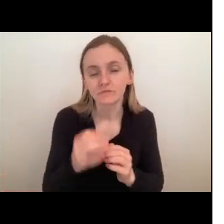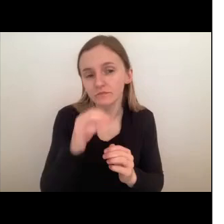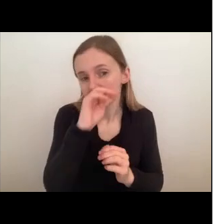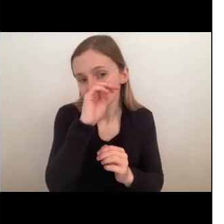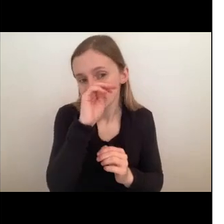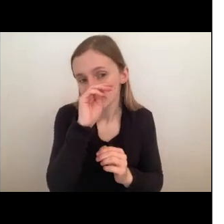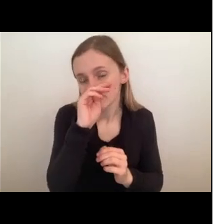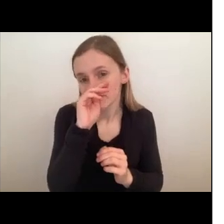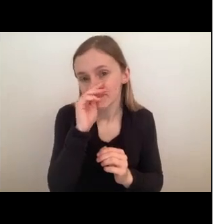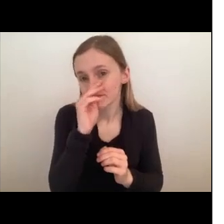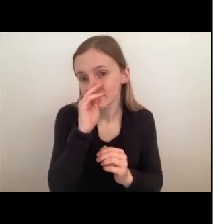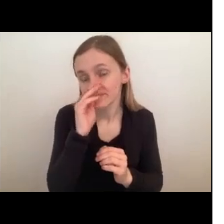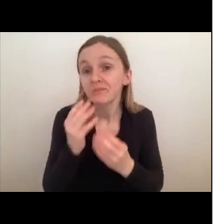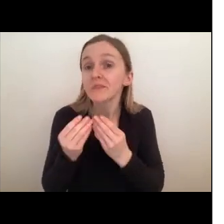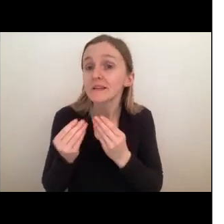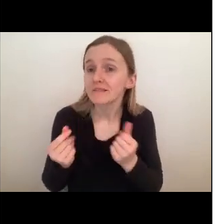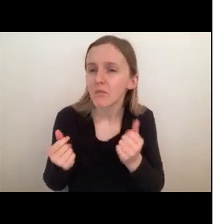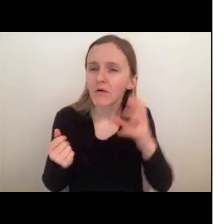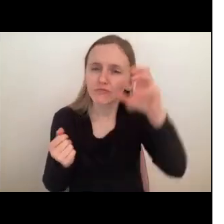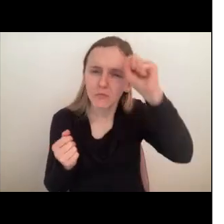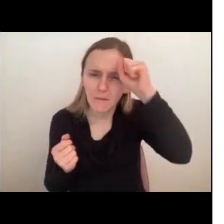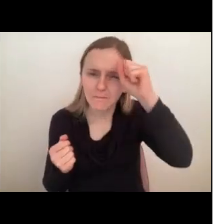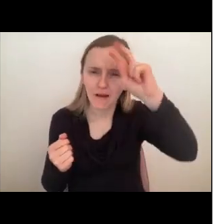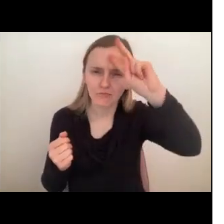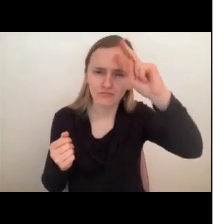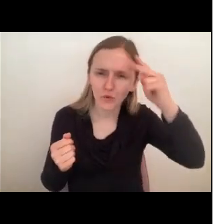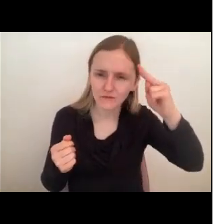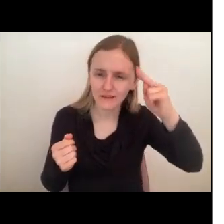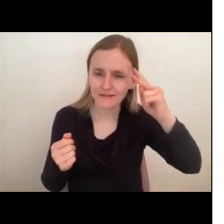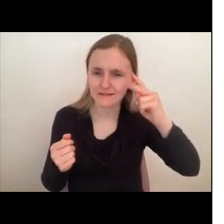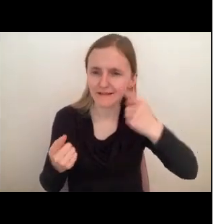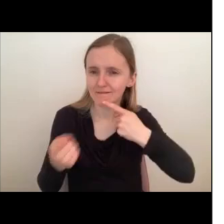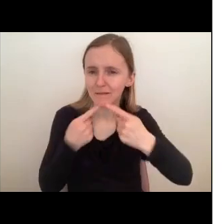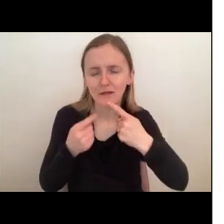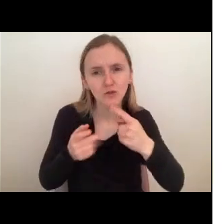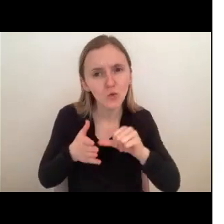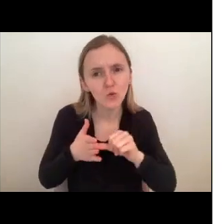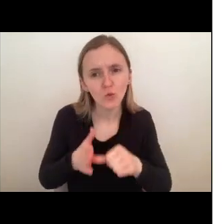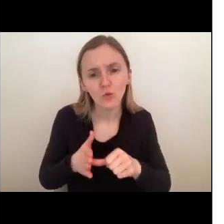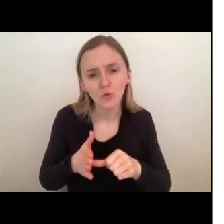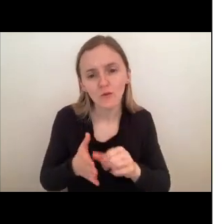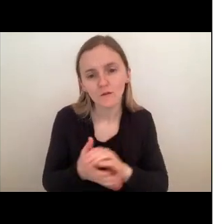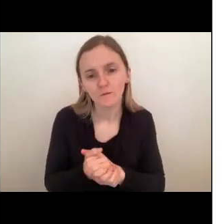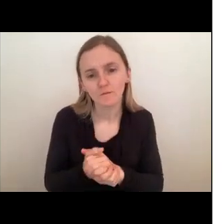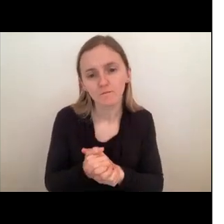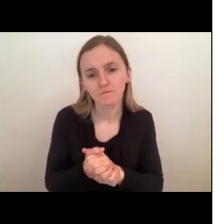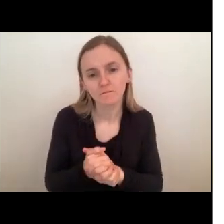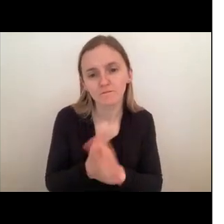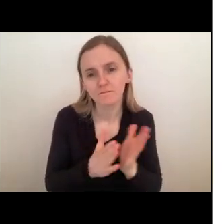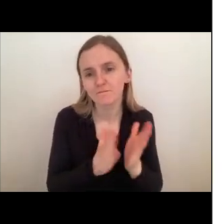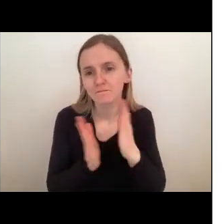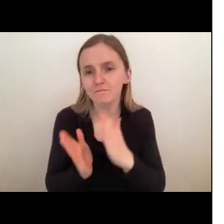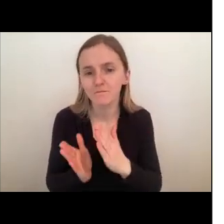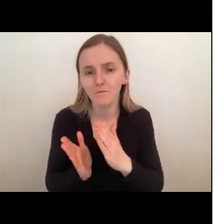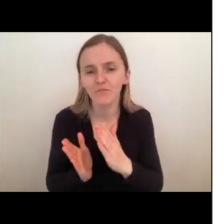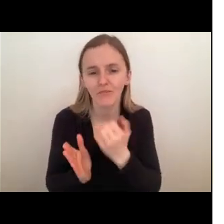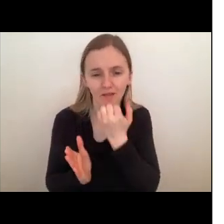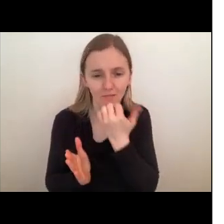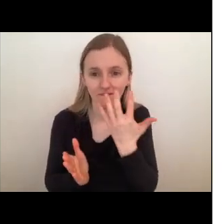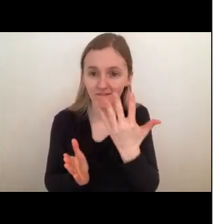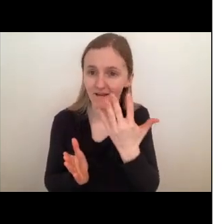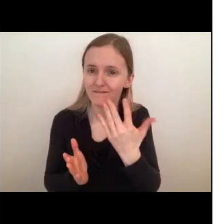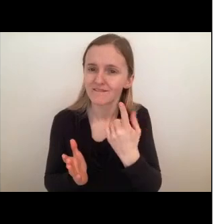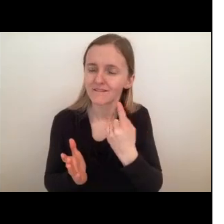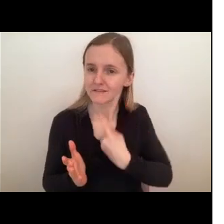remembering, processing and acting on that information can be a challenge. Self-monitoring, so being able to judge how